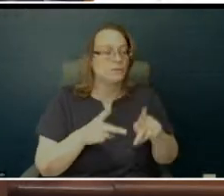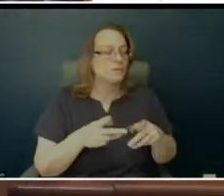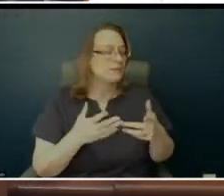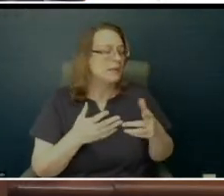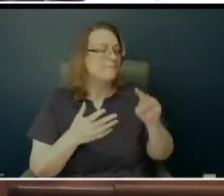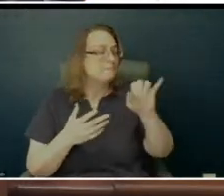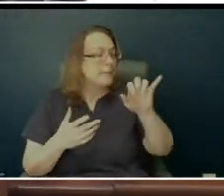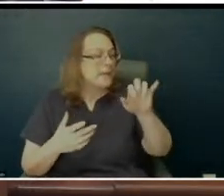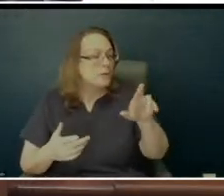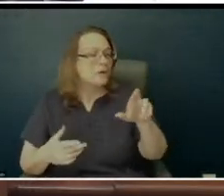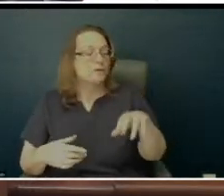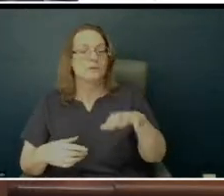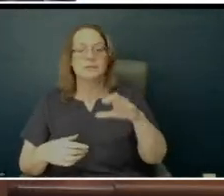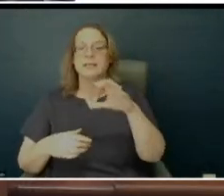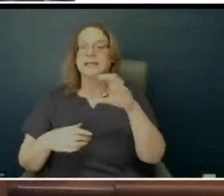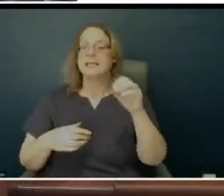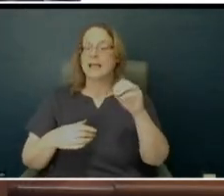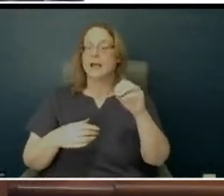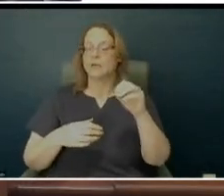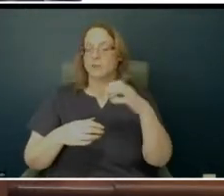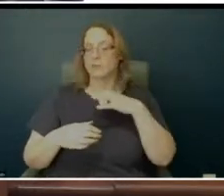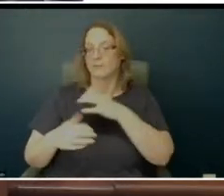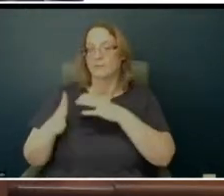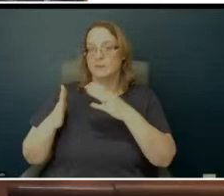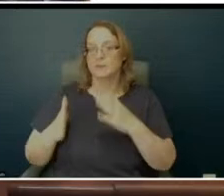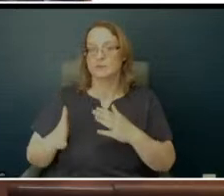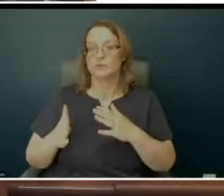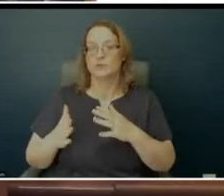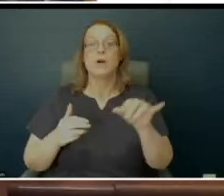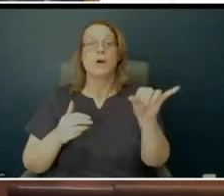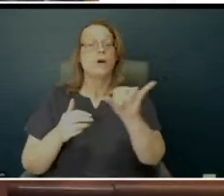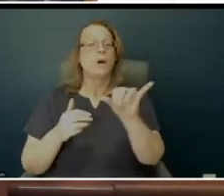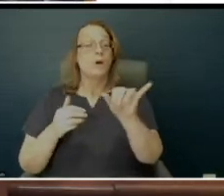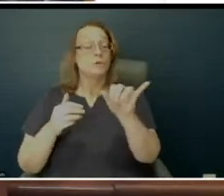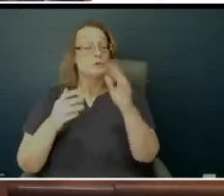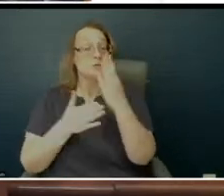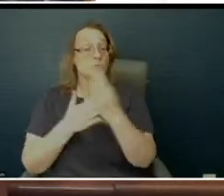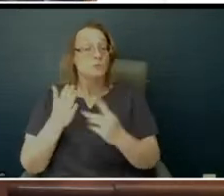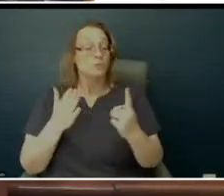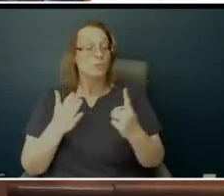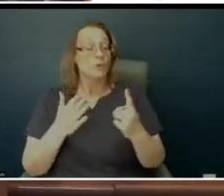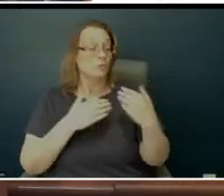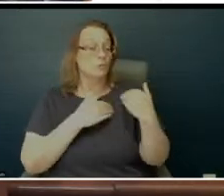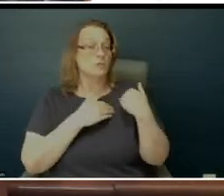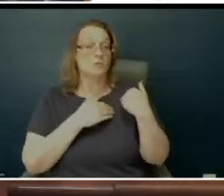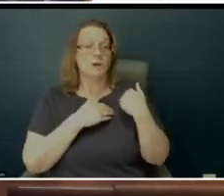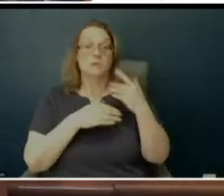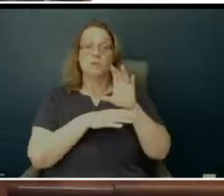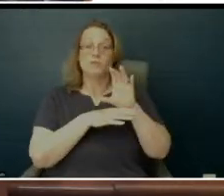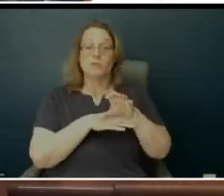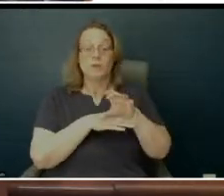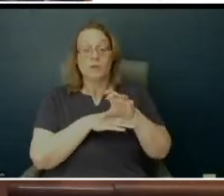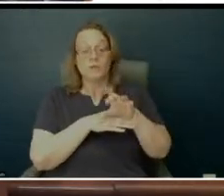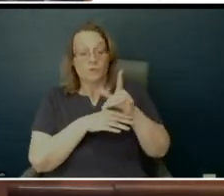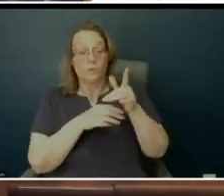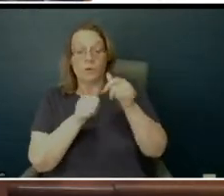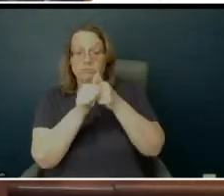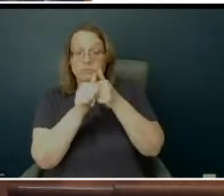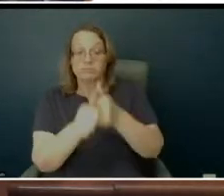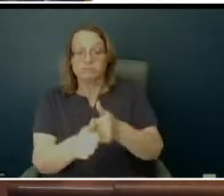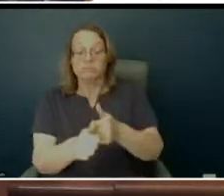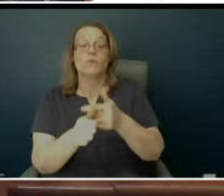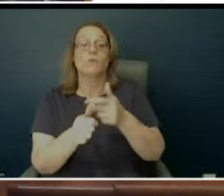commissioner. There's also an official responsible for enforcing the laws, a district attorney or a local